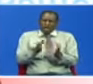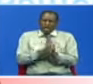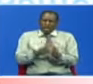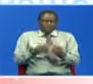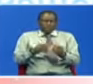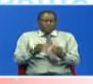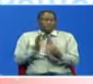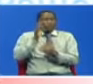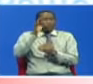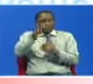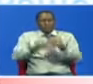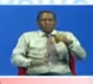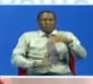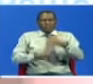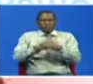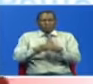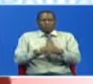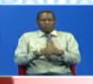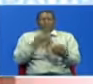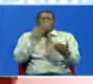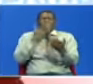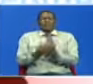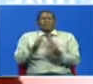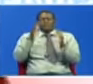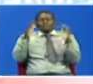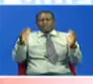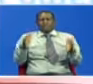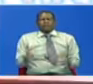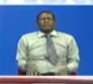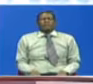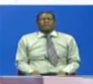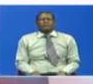to support response efforts. Asante ni sana.